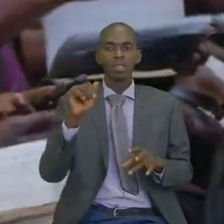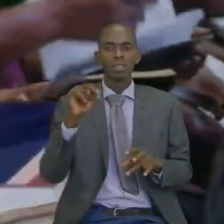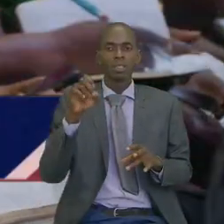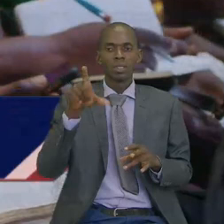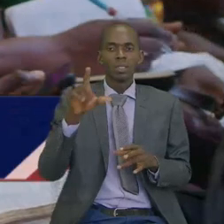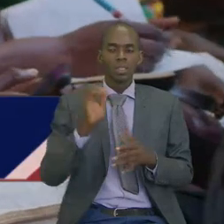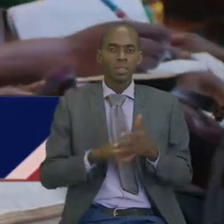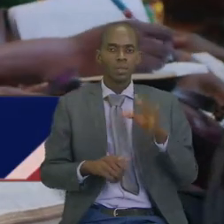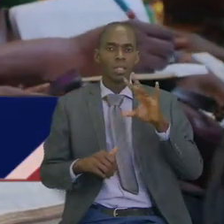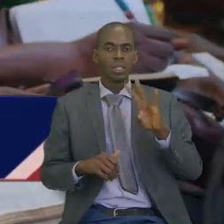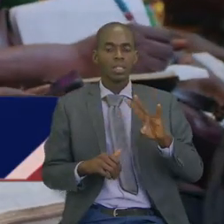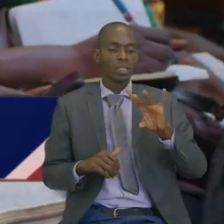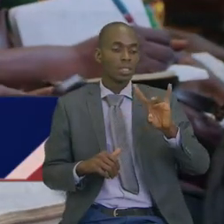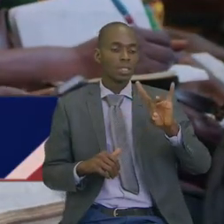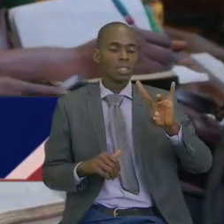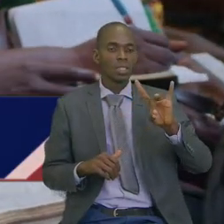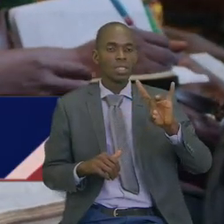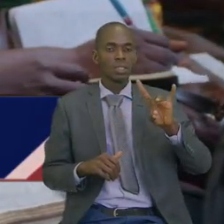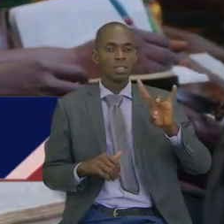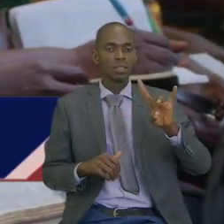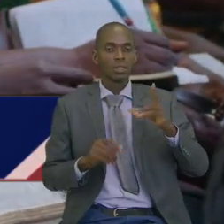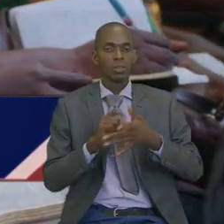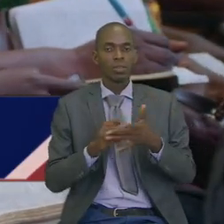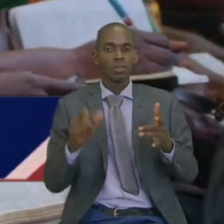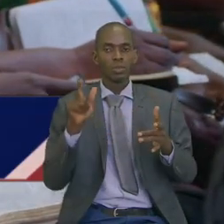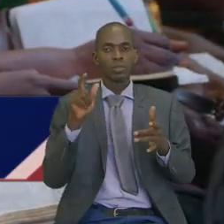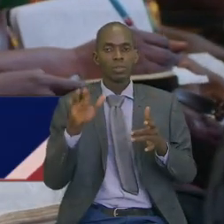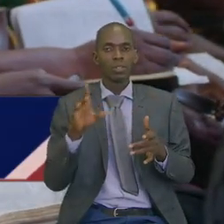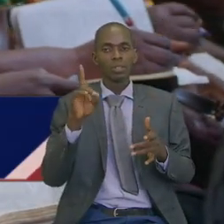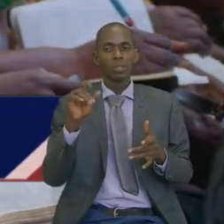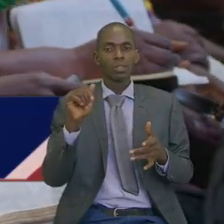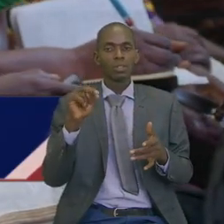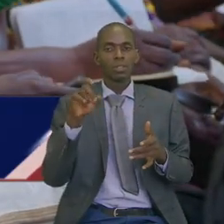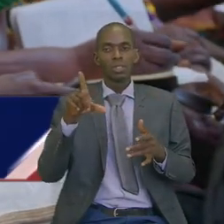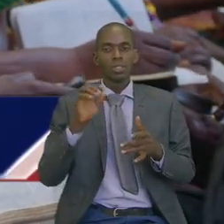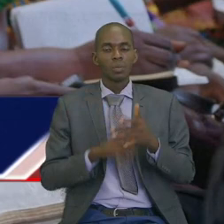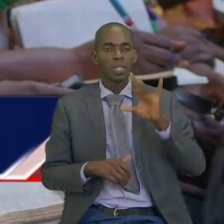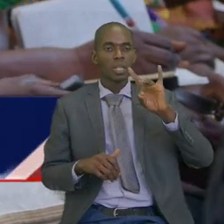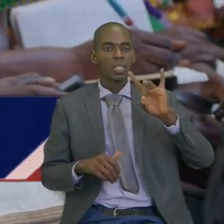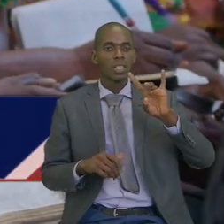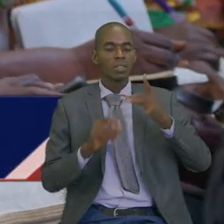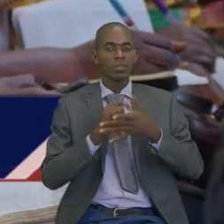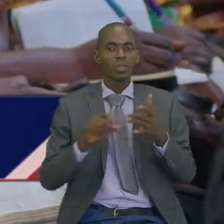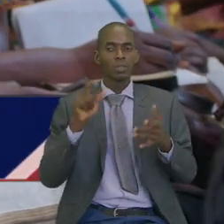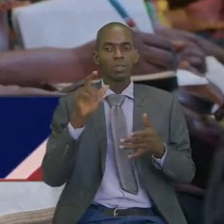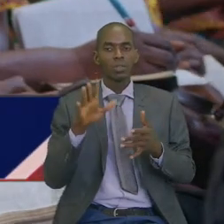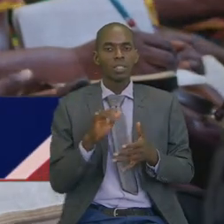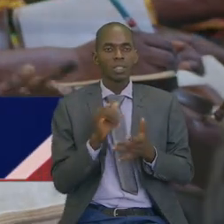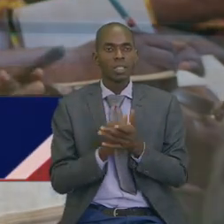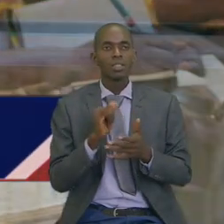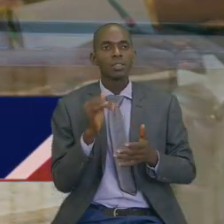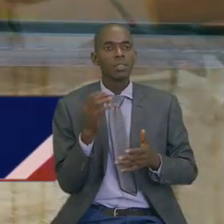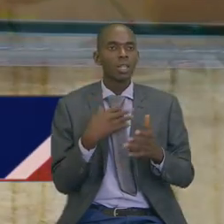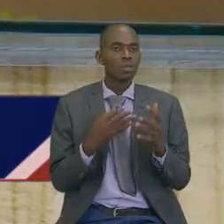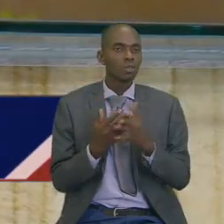verse 25. In Daniel chapter 8, verse 25, and through his policy, that's the Antichrist, that's the one that will